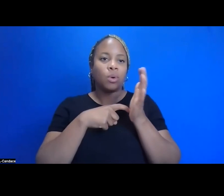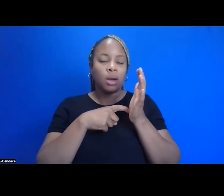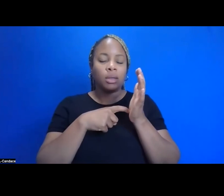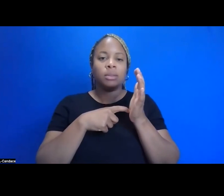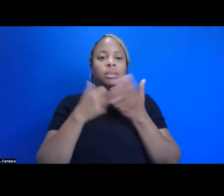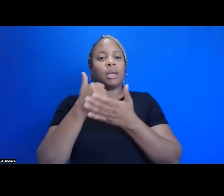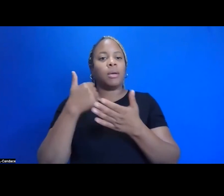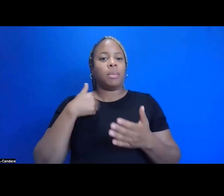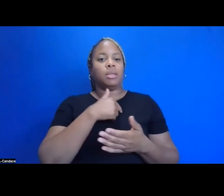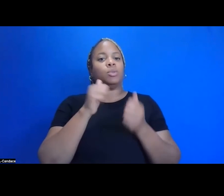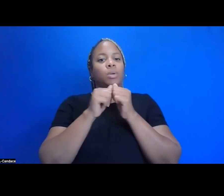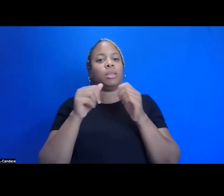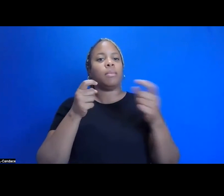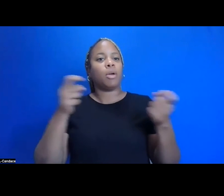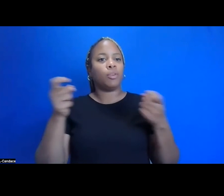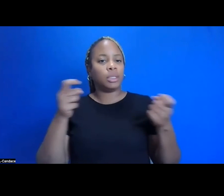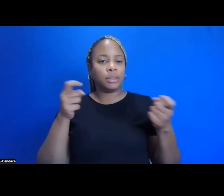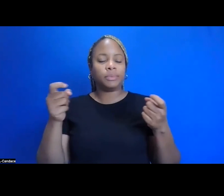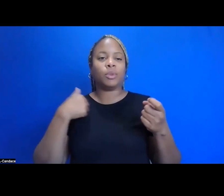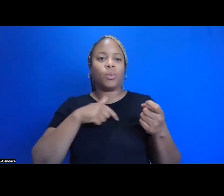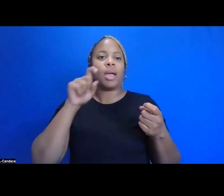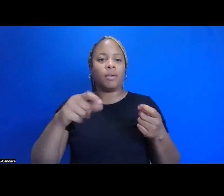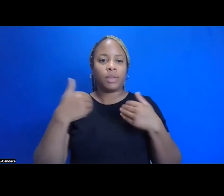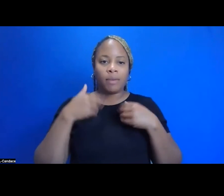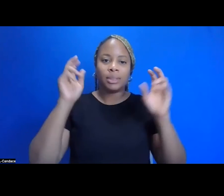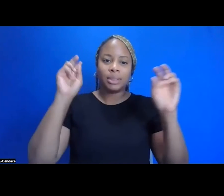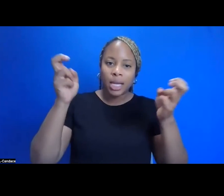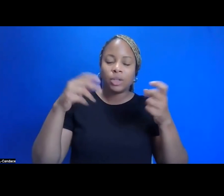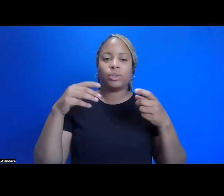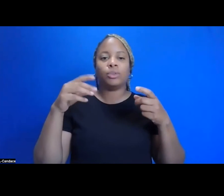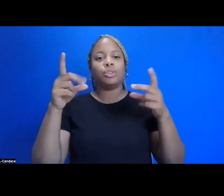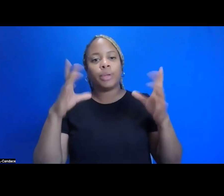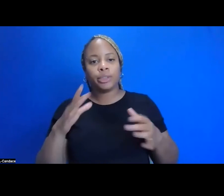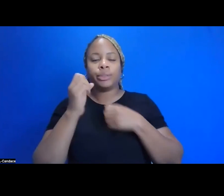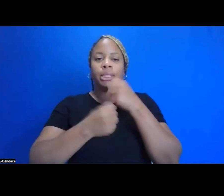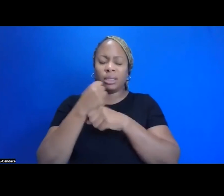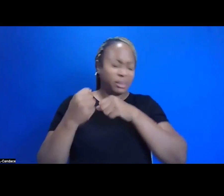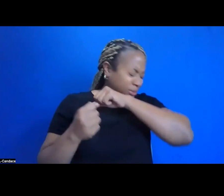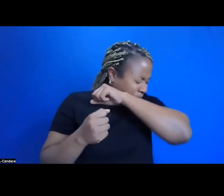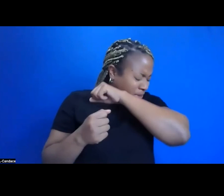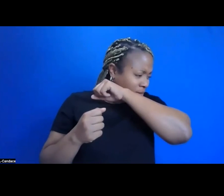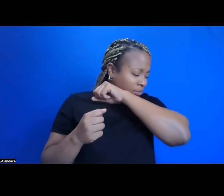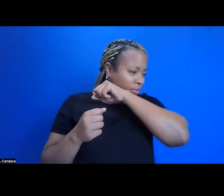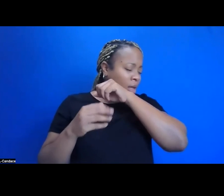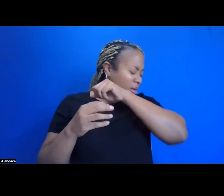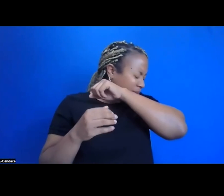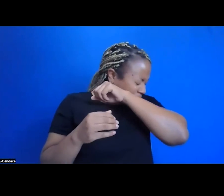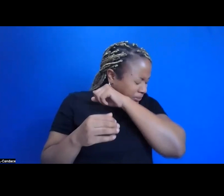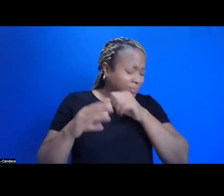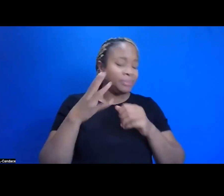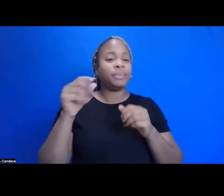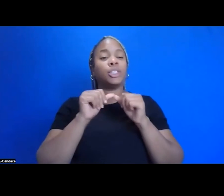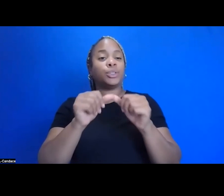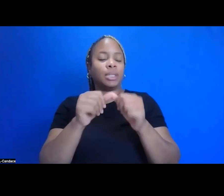to help us with the moderation. So we have to have the title, the director of the year, and the duration, and that's just